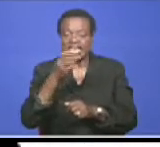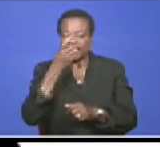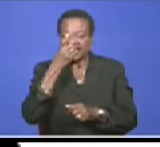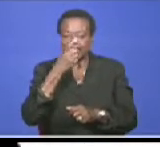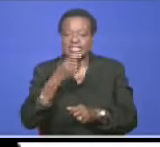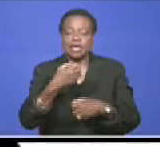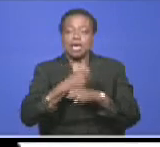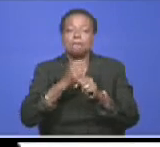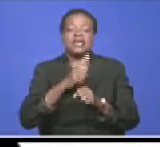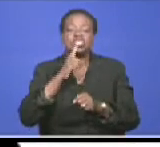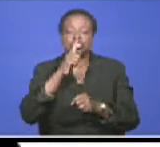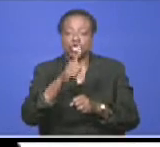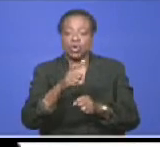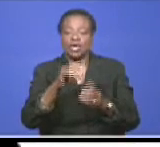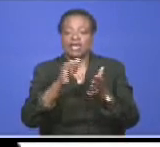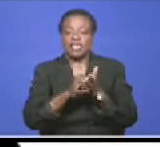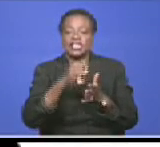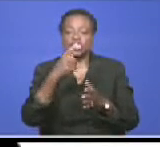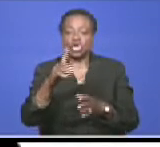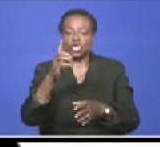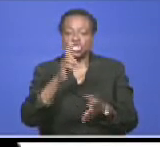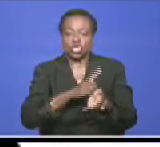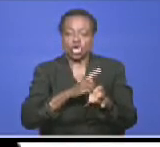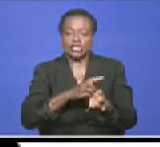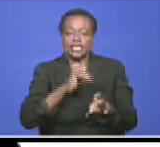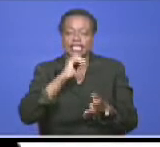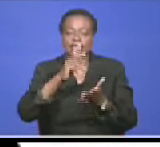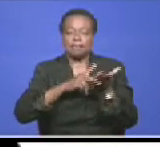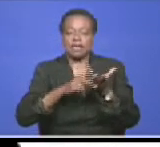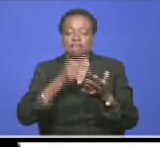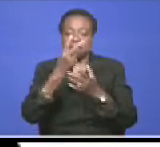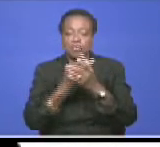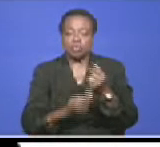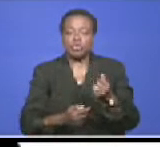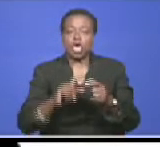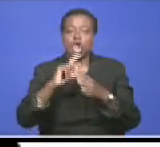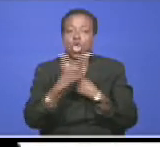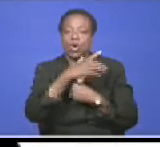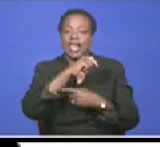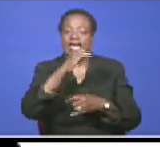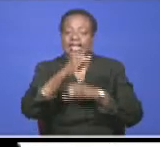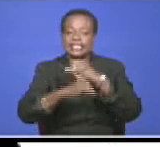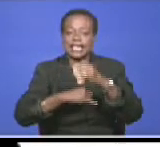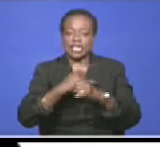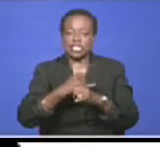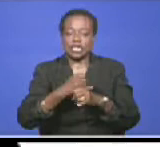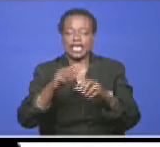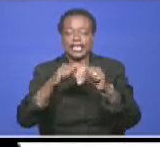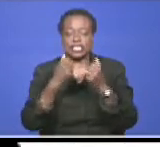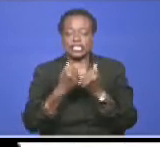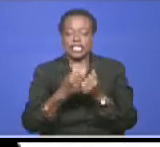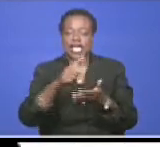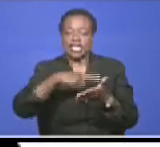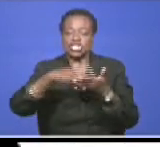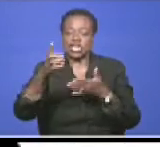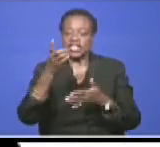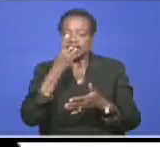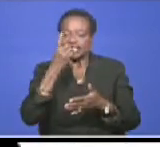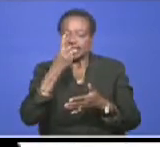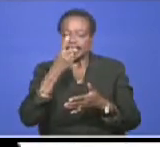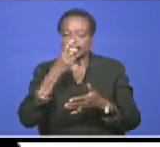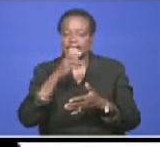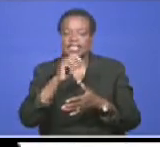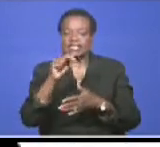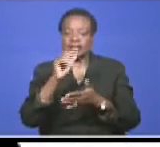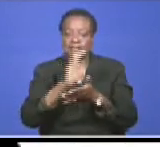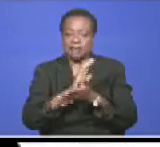that your practitioner is part of both local and internationally approved agencies. Also, check the Dental Council Gazette to